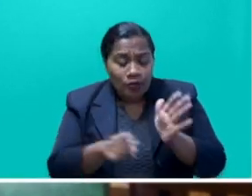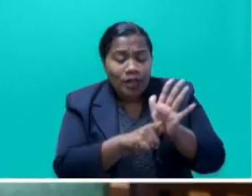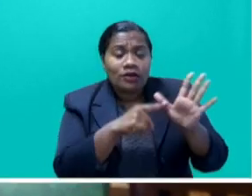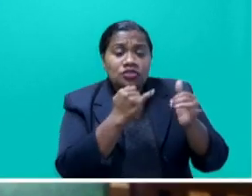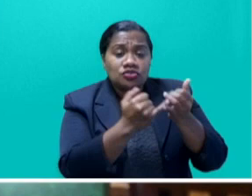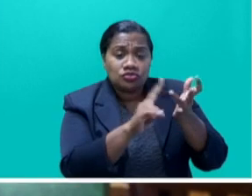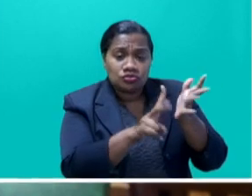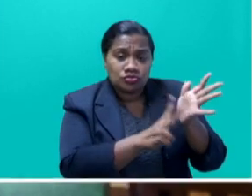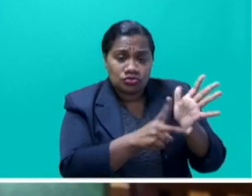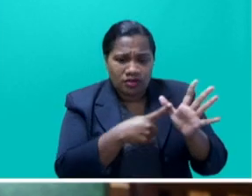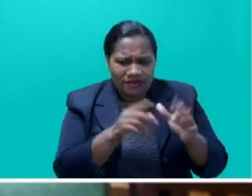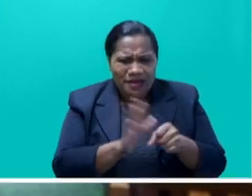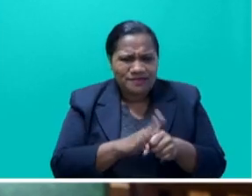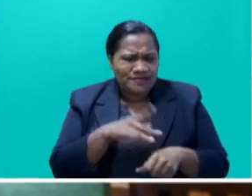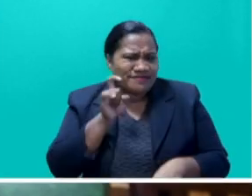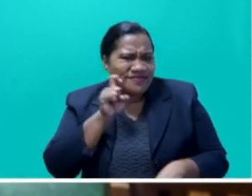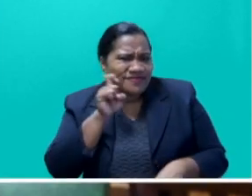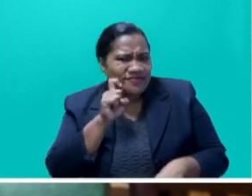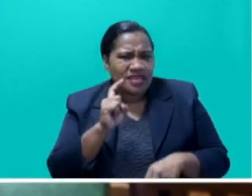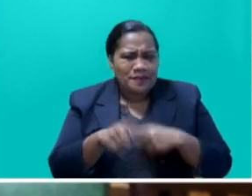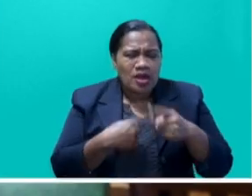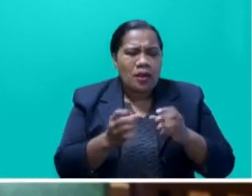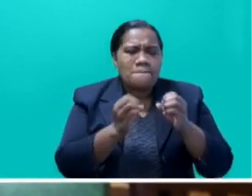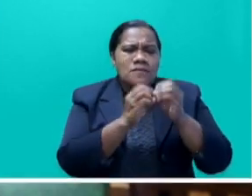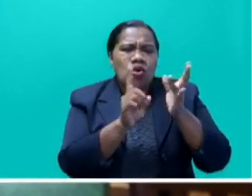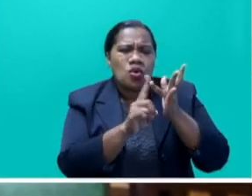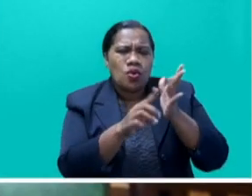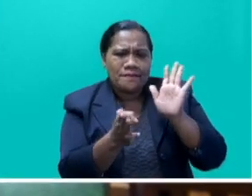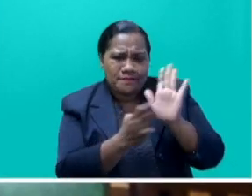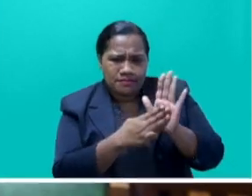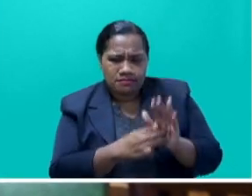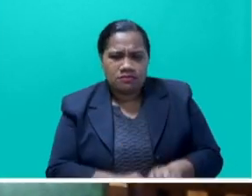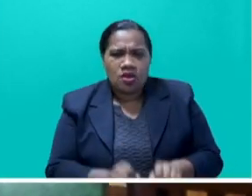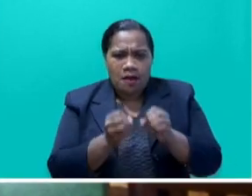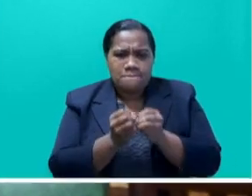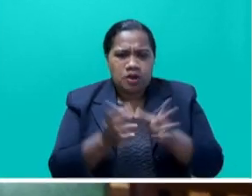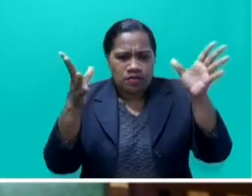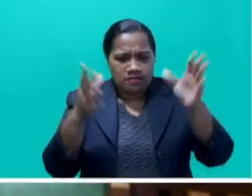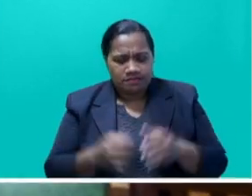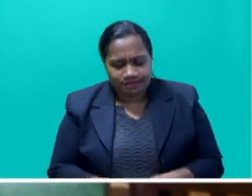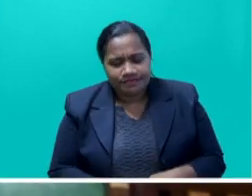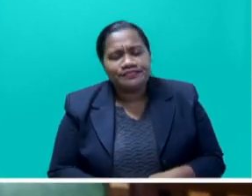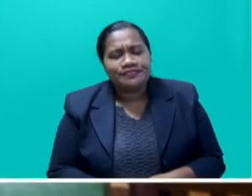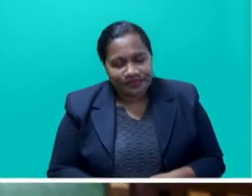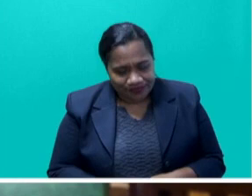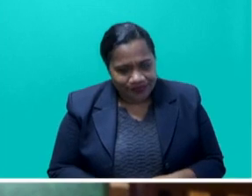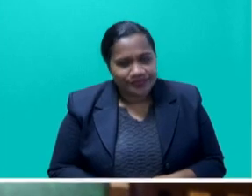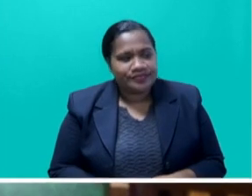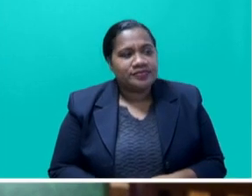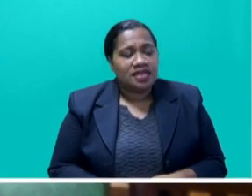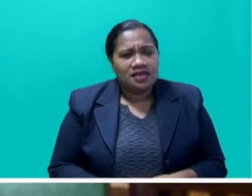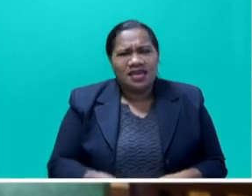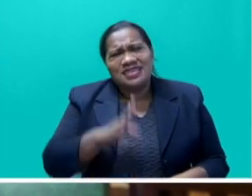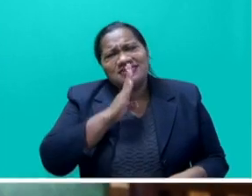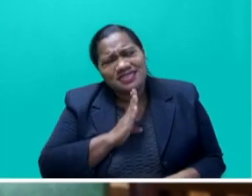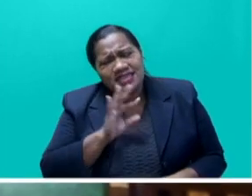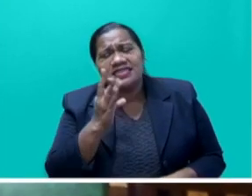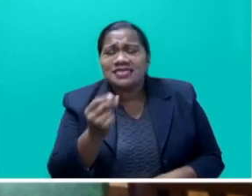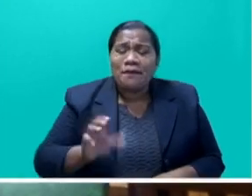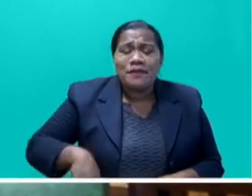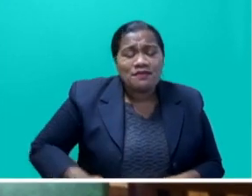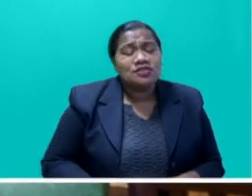made fun of, particularly of the boom, boom, boom, boom. Mr. Speaker, sir, it's said that some members of the other